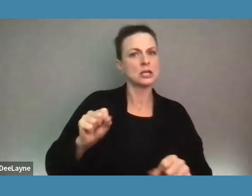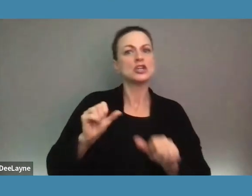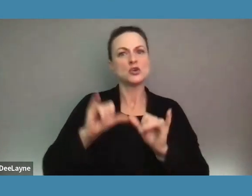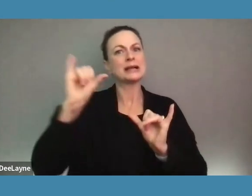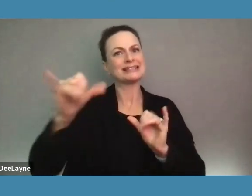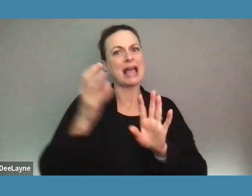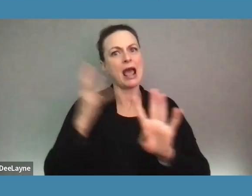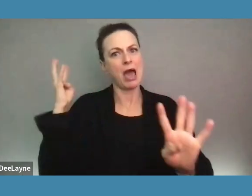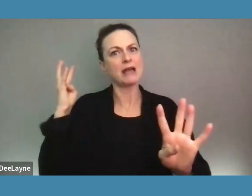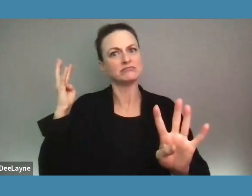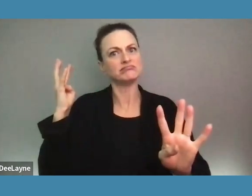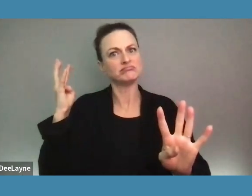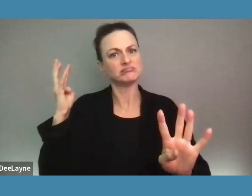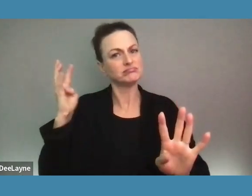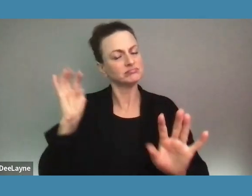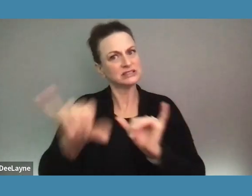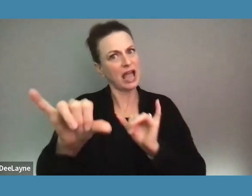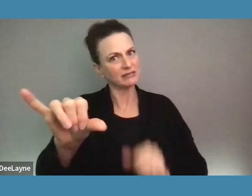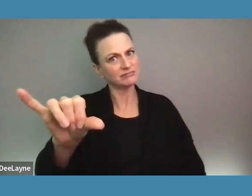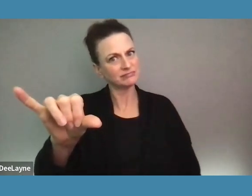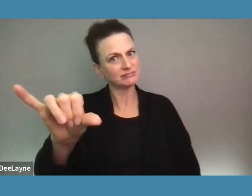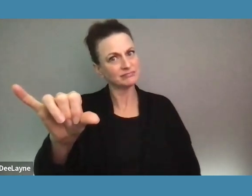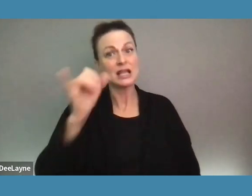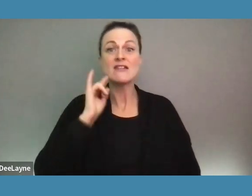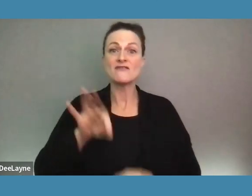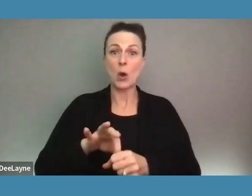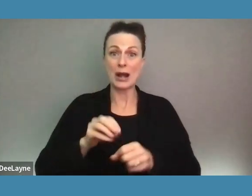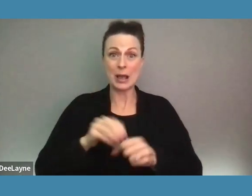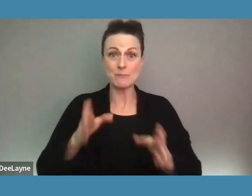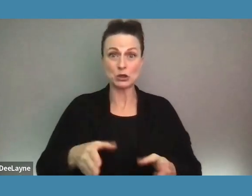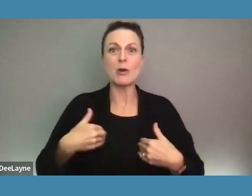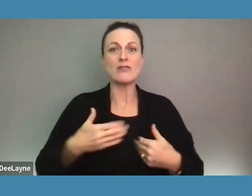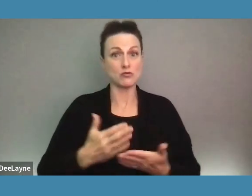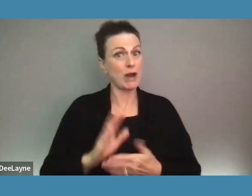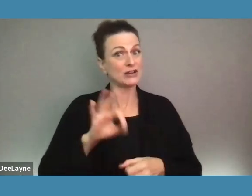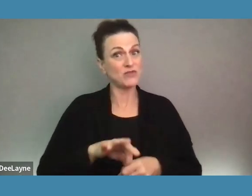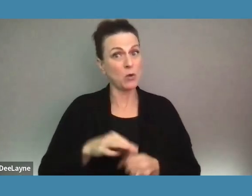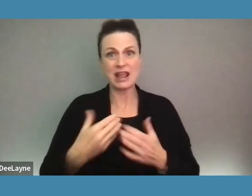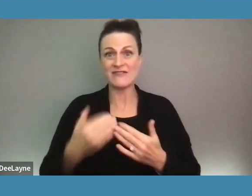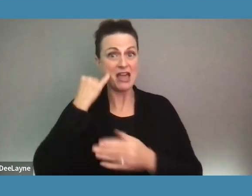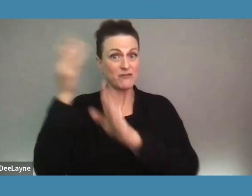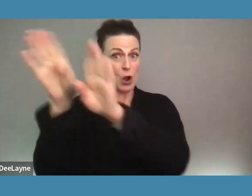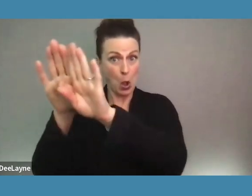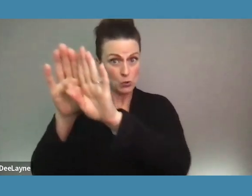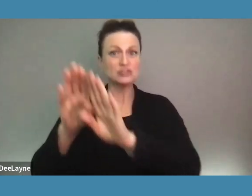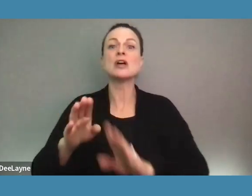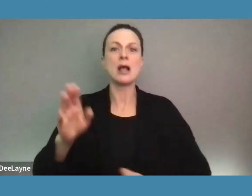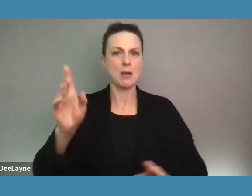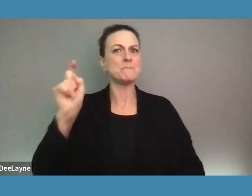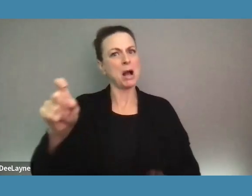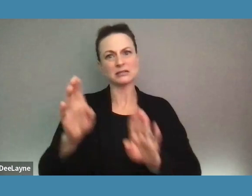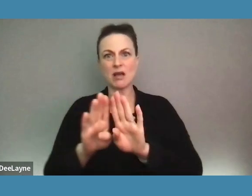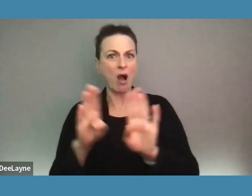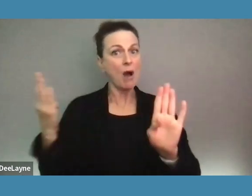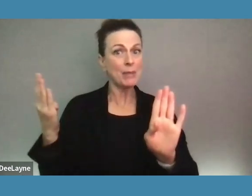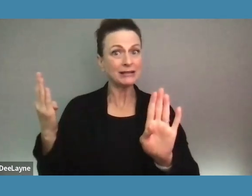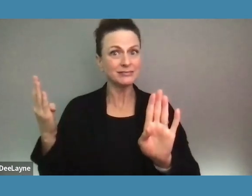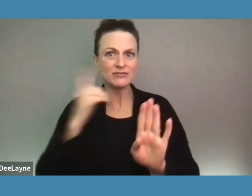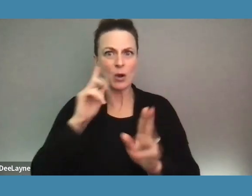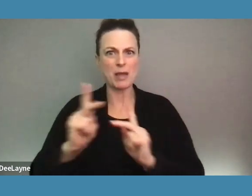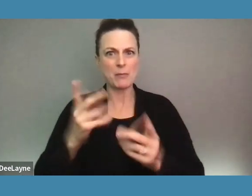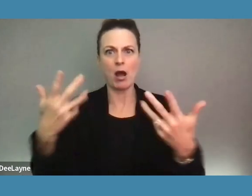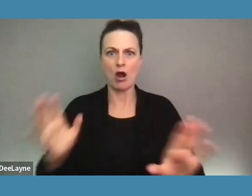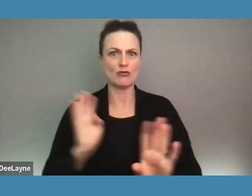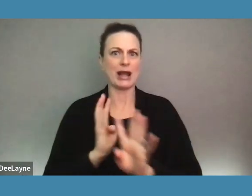line. If you are in line to vote and you're voting in person, you have the right to vote. So the polls have a closing time,